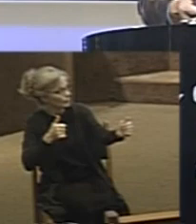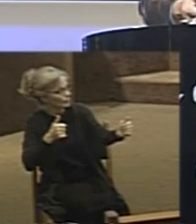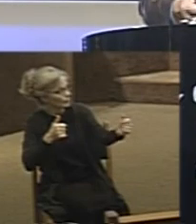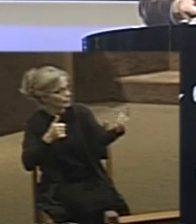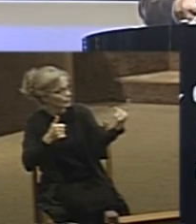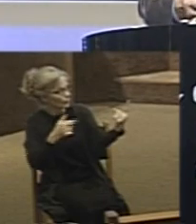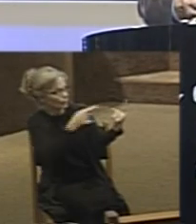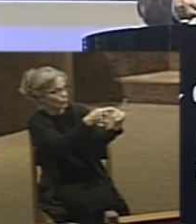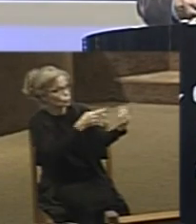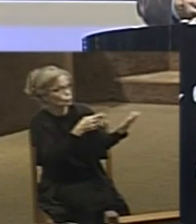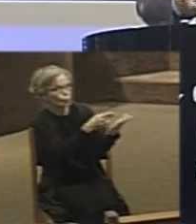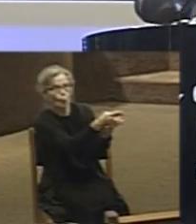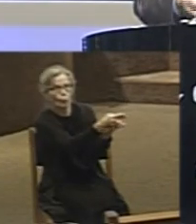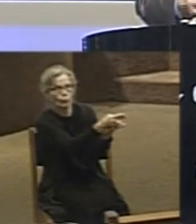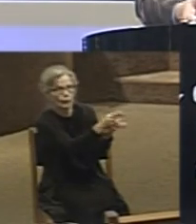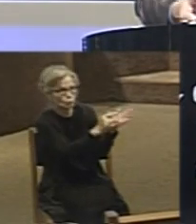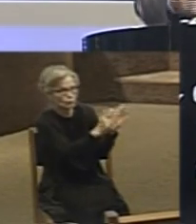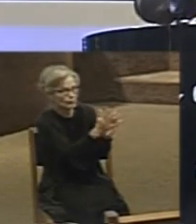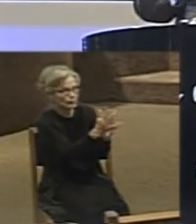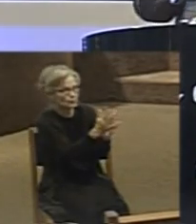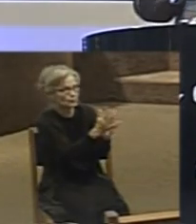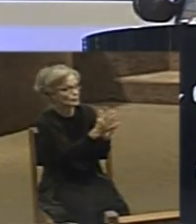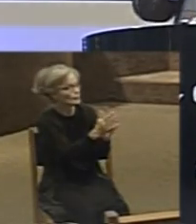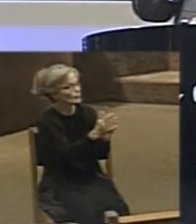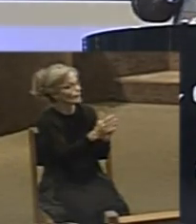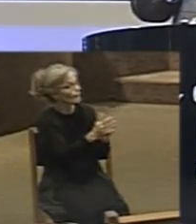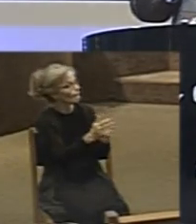from pure, prayerful,